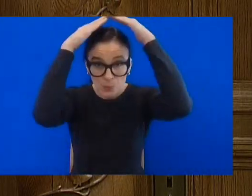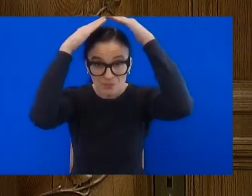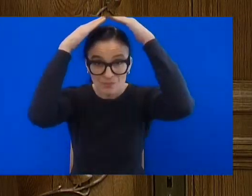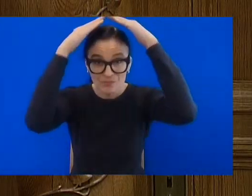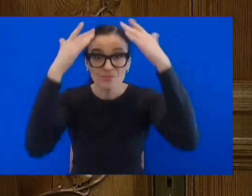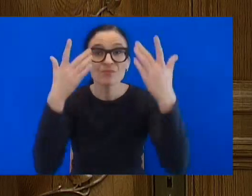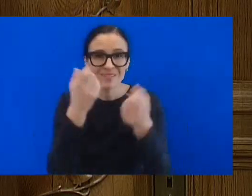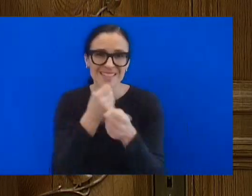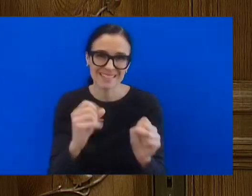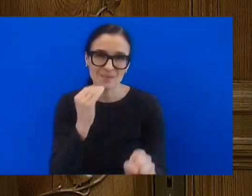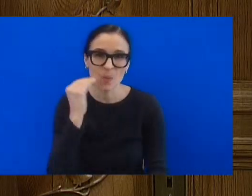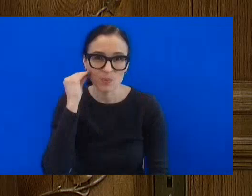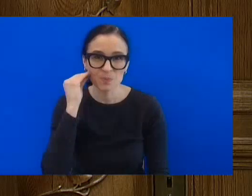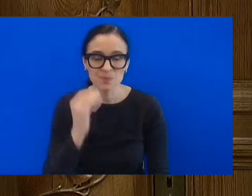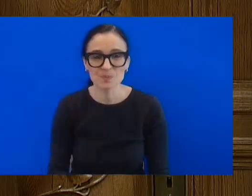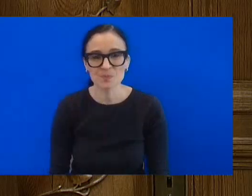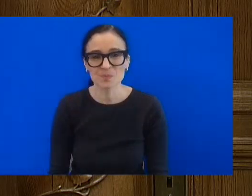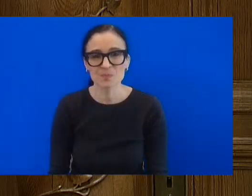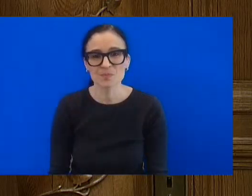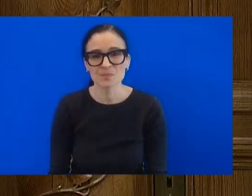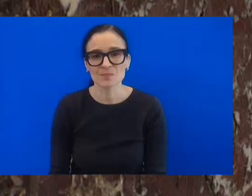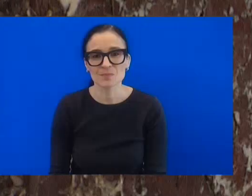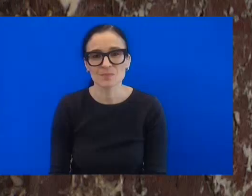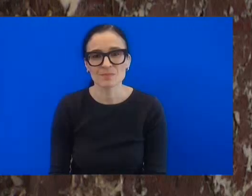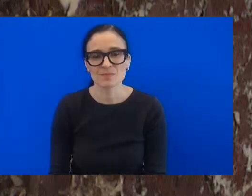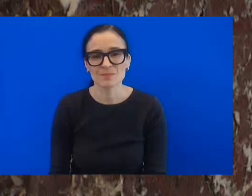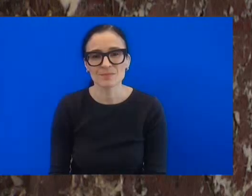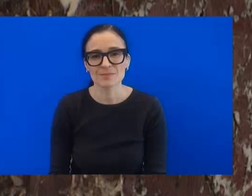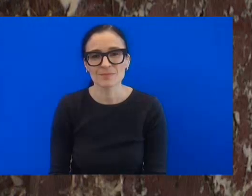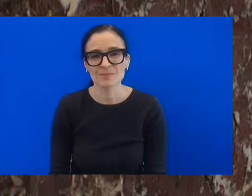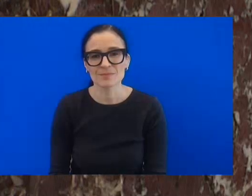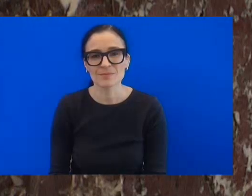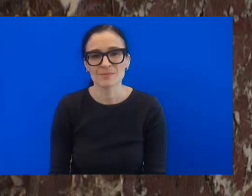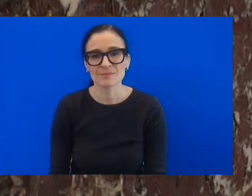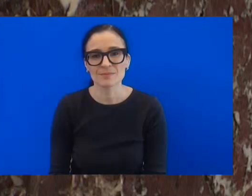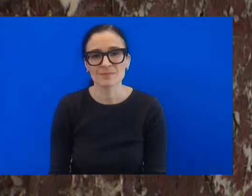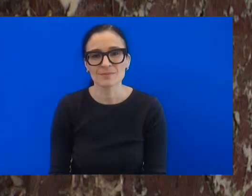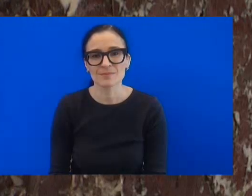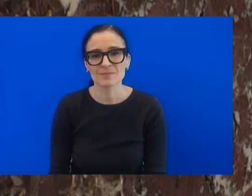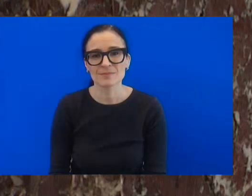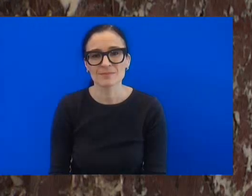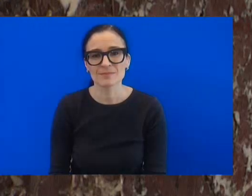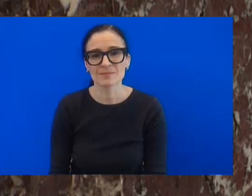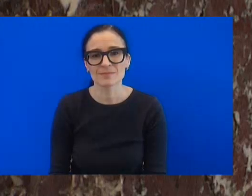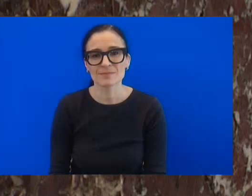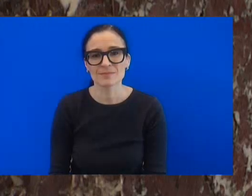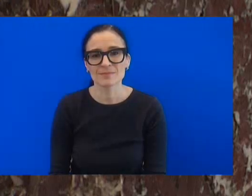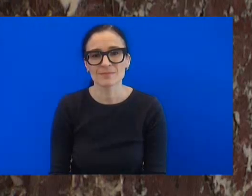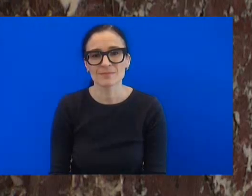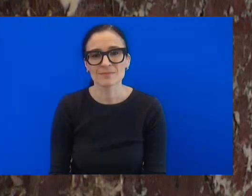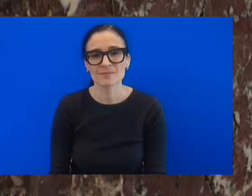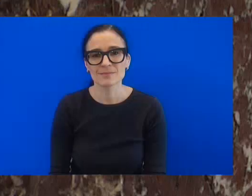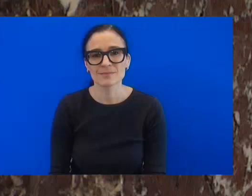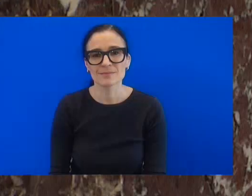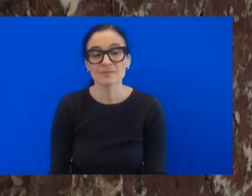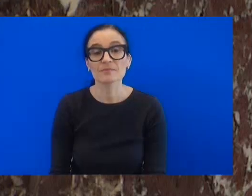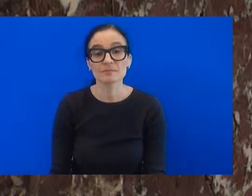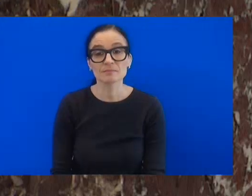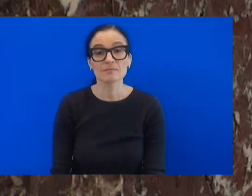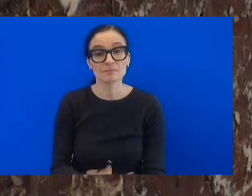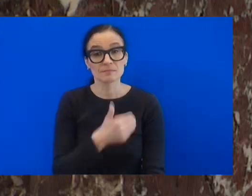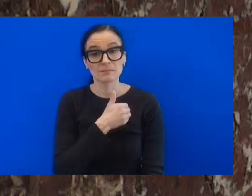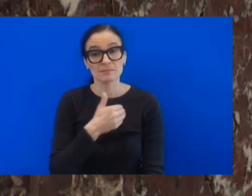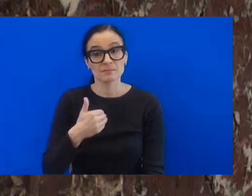Member supplemental. It's clear that the existing housing and sheltering options are not meeting